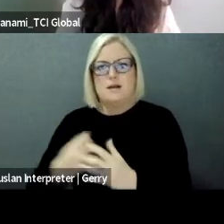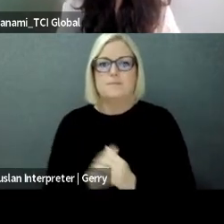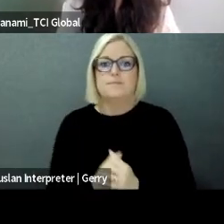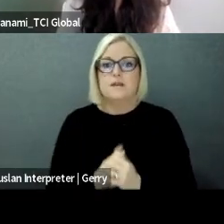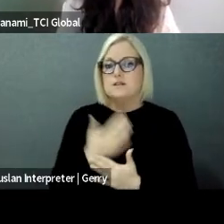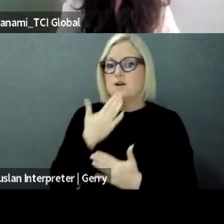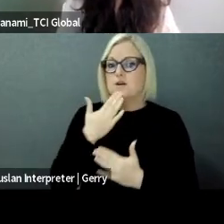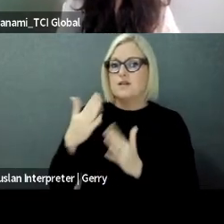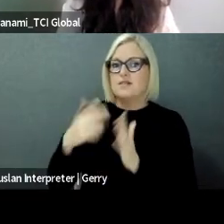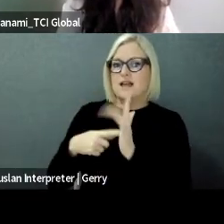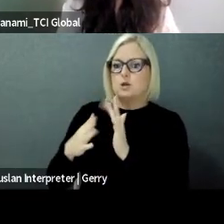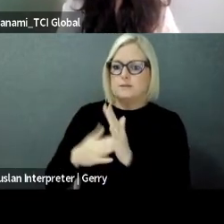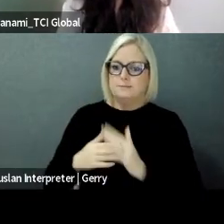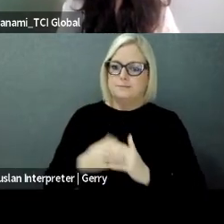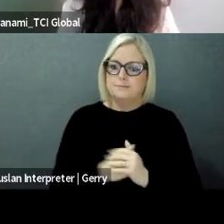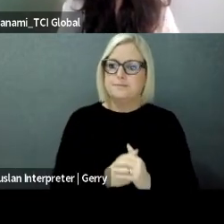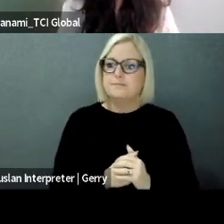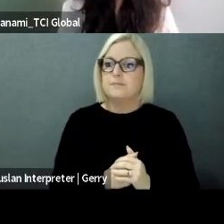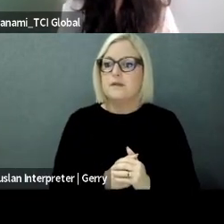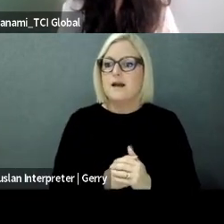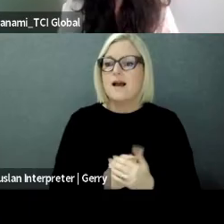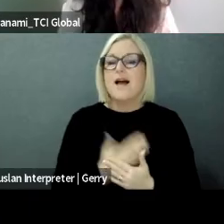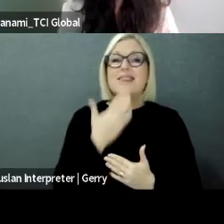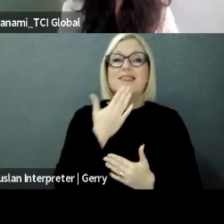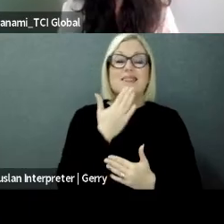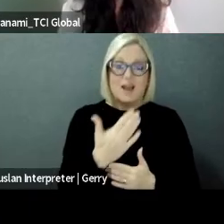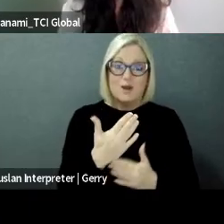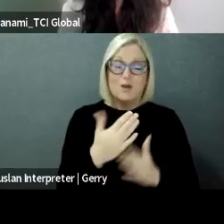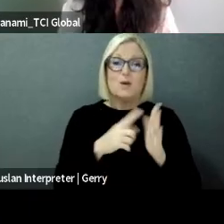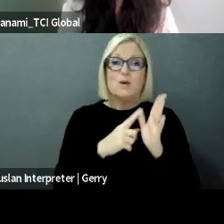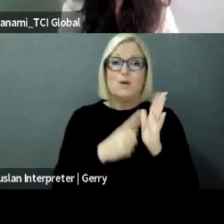Thanks, Tim. Thanks, Alicia. Thank you.